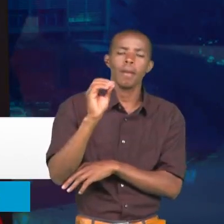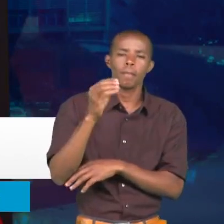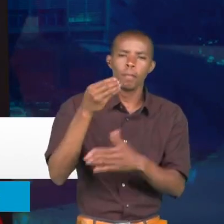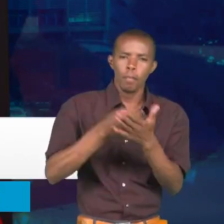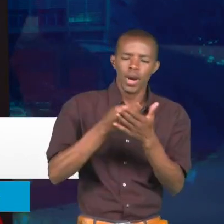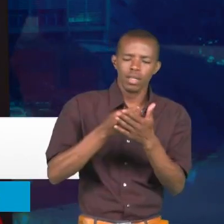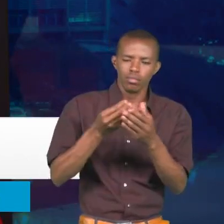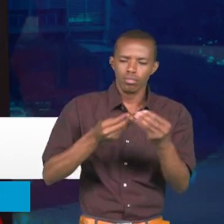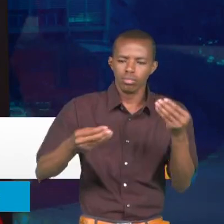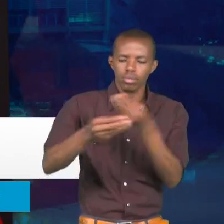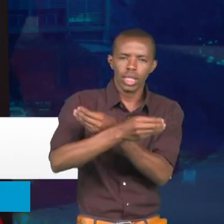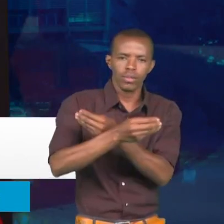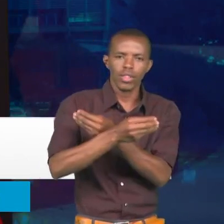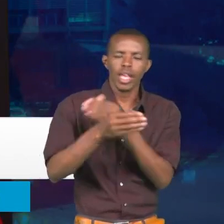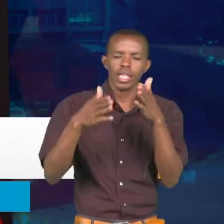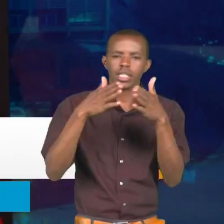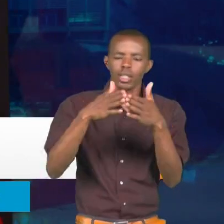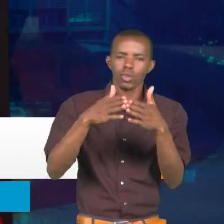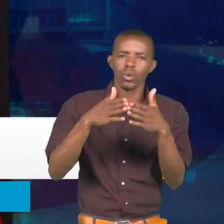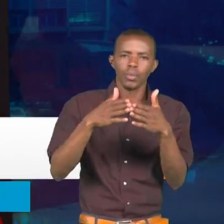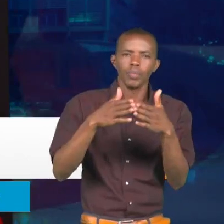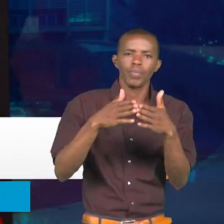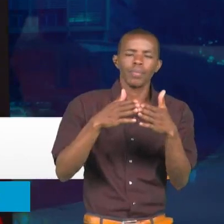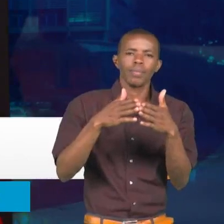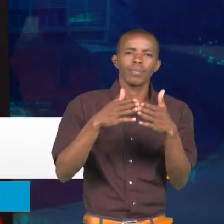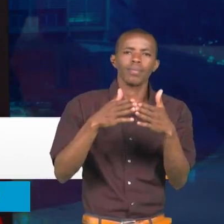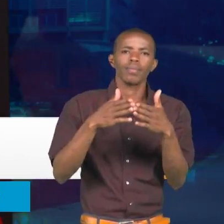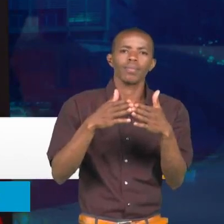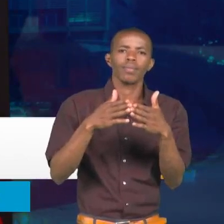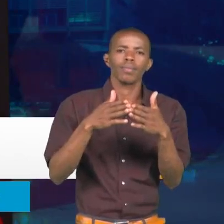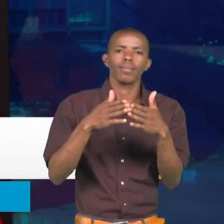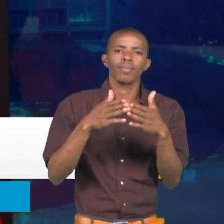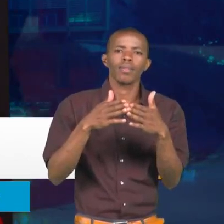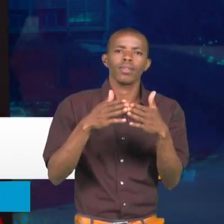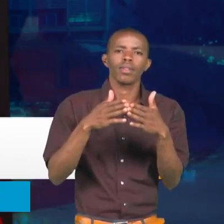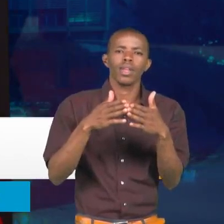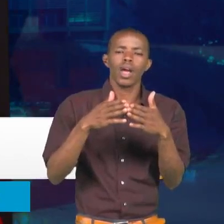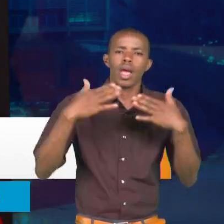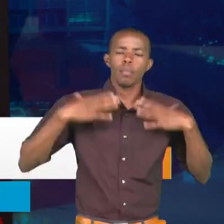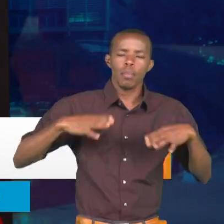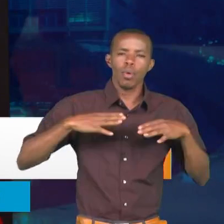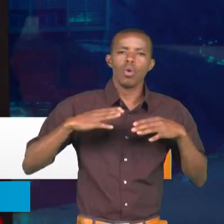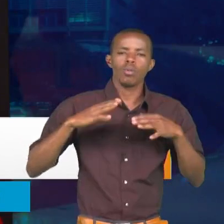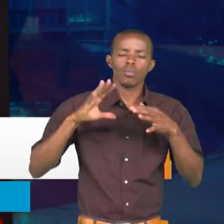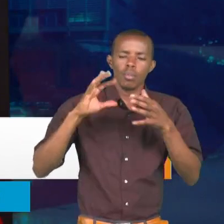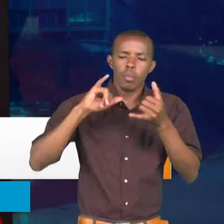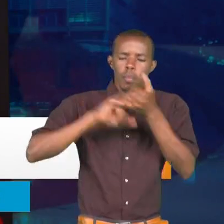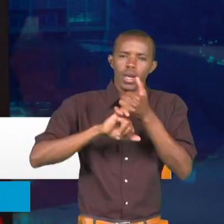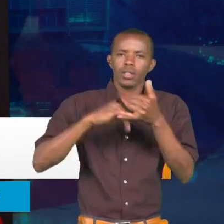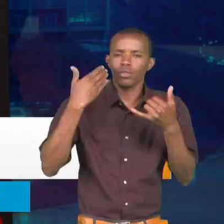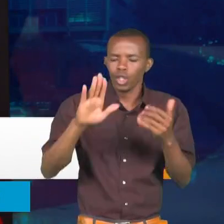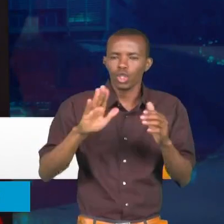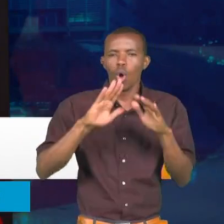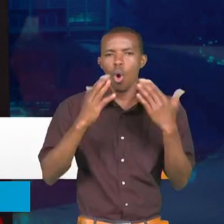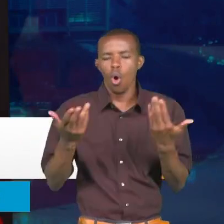hands in terms of sexual intercourse. Mm-hmm. And then in terms of people who are married or people who are in